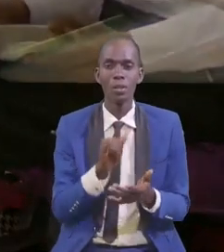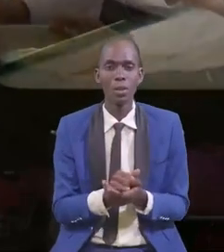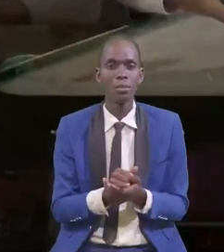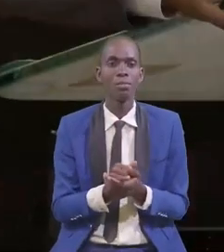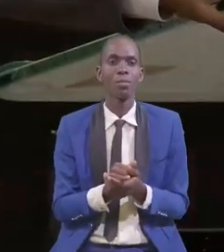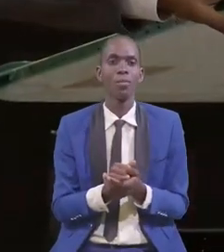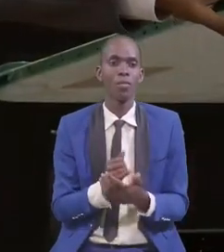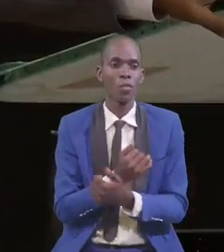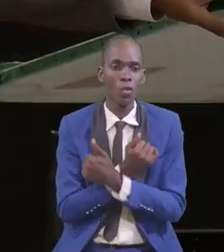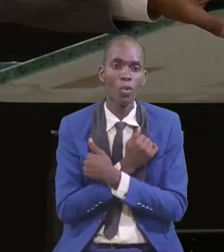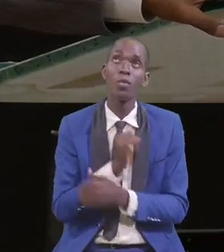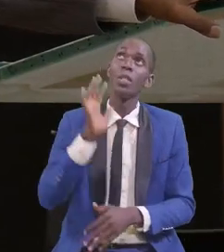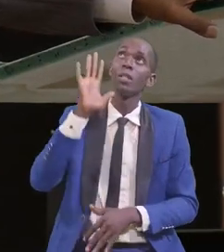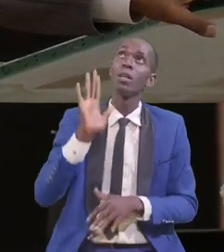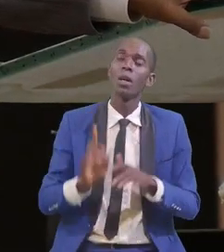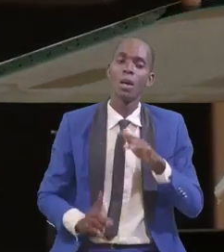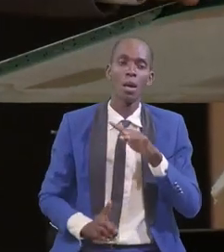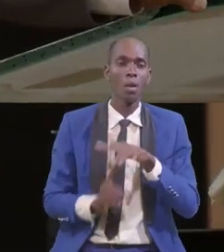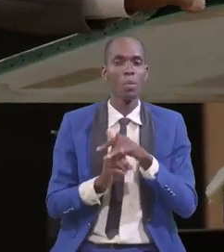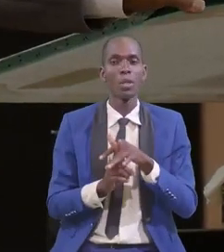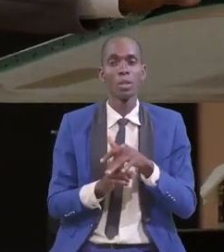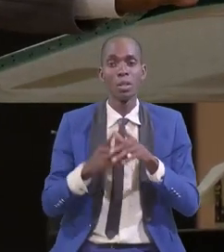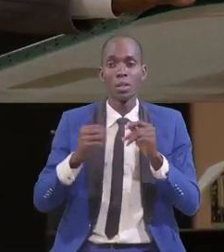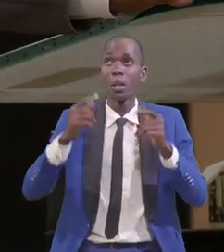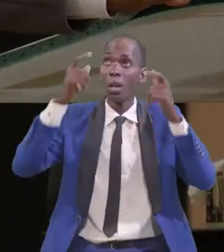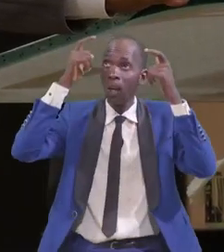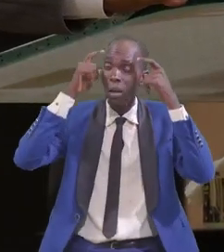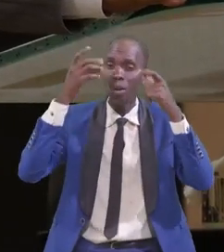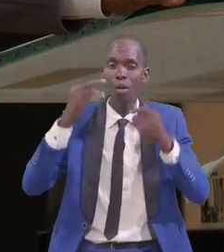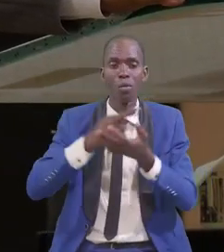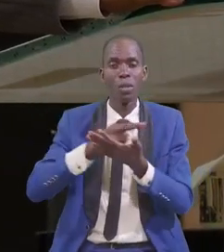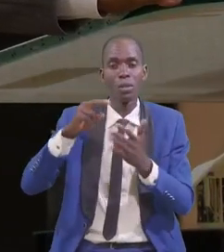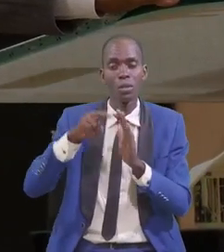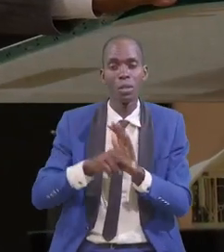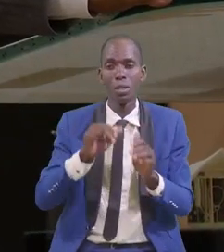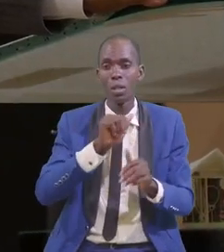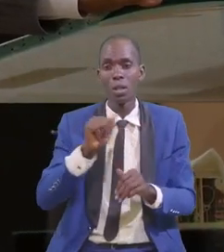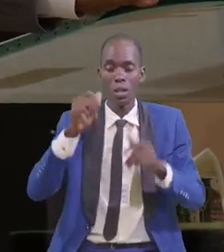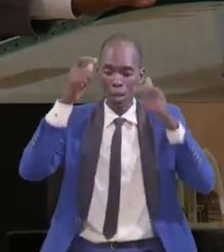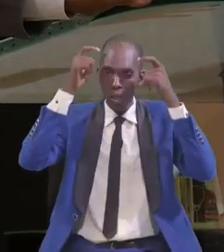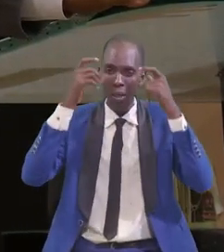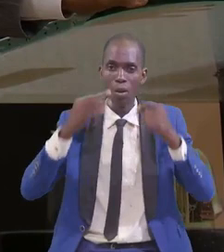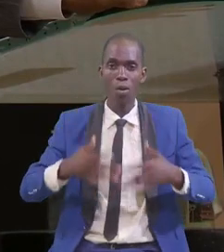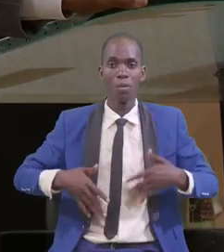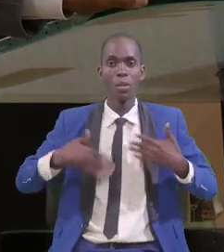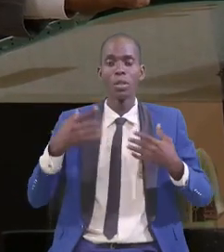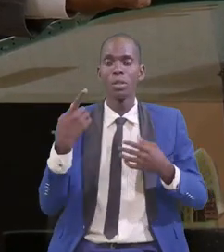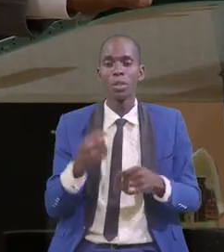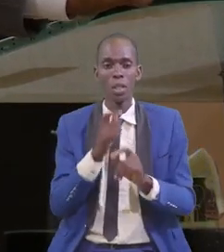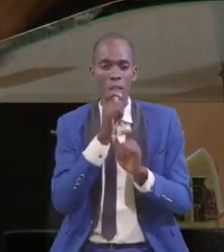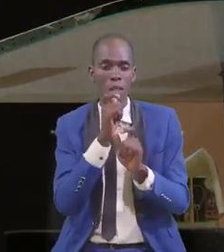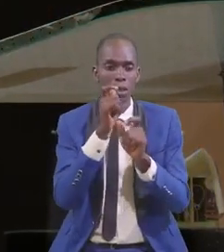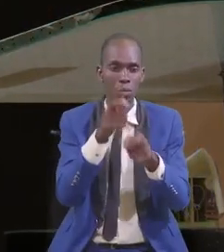is appearing. A crown of righteousness, a crown of life, the price and